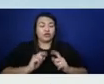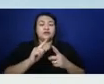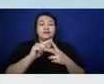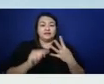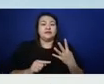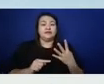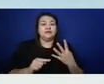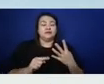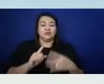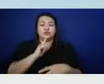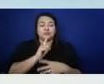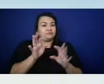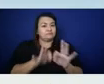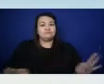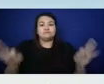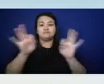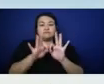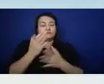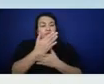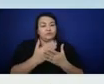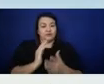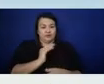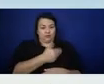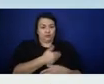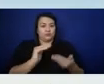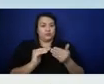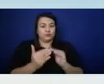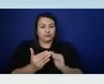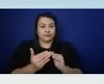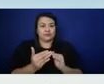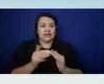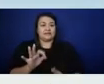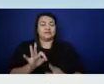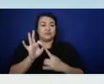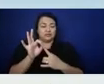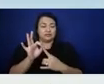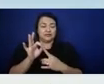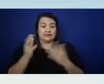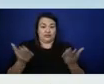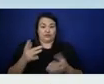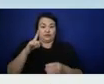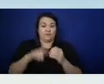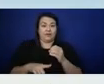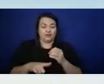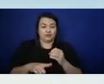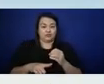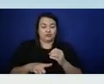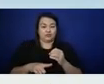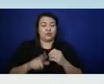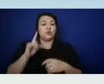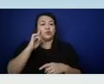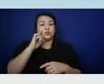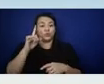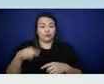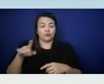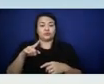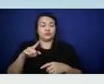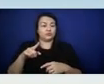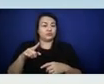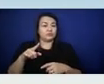guidance in terms of when that will actually start. And that's for all of our venue operators. If you think about it, concert halls and